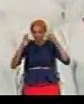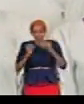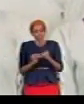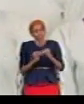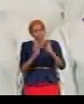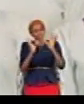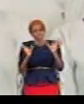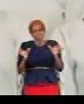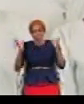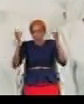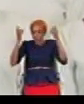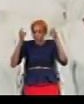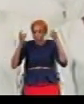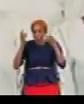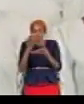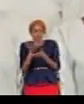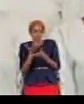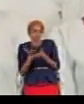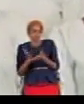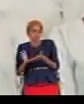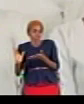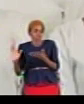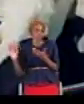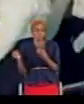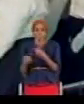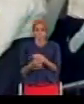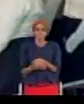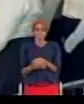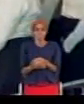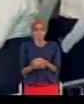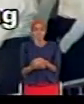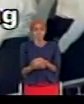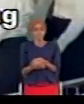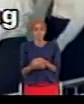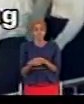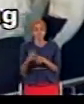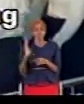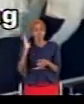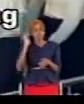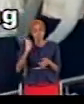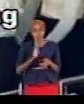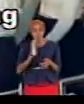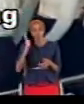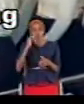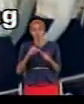a shining crown someday.